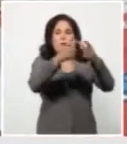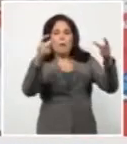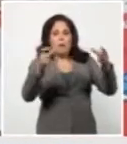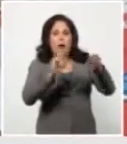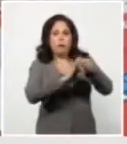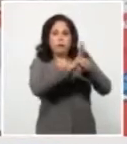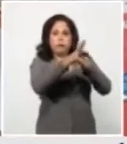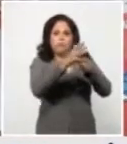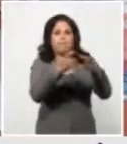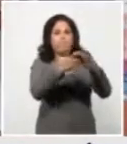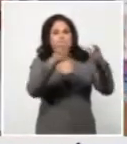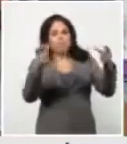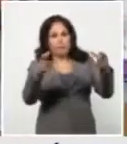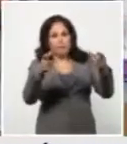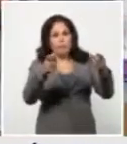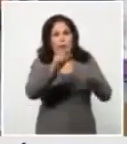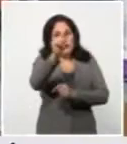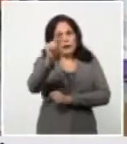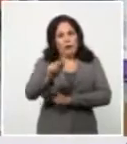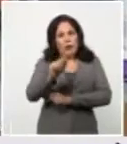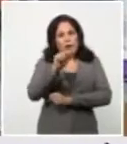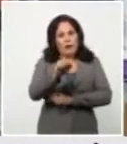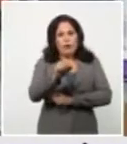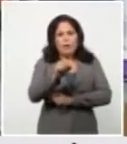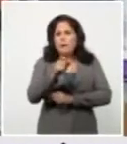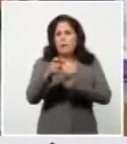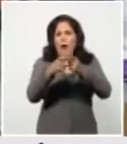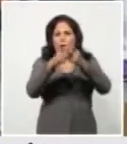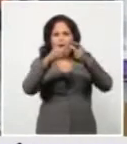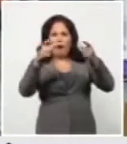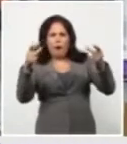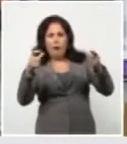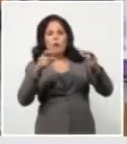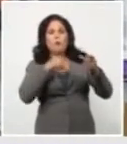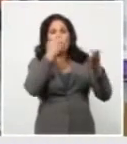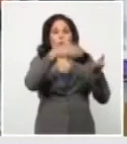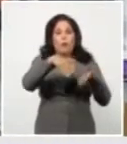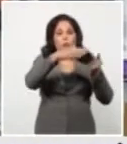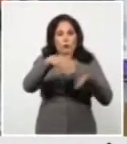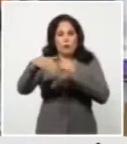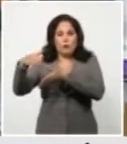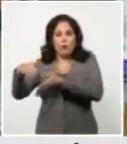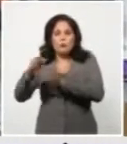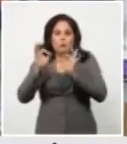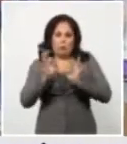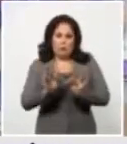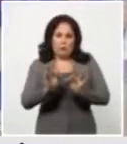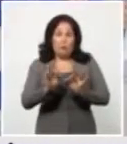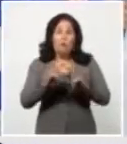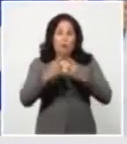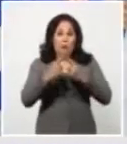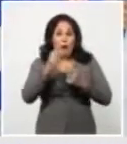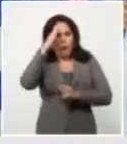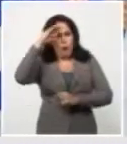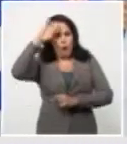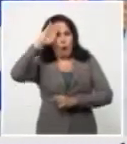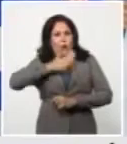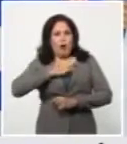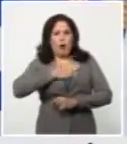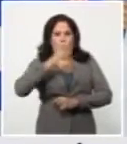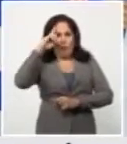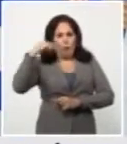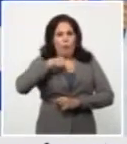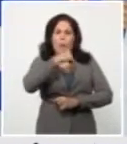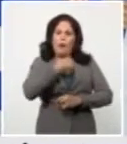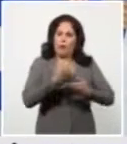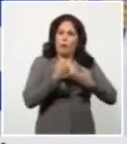worked very hard. This contingent left for the Lombardy region in Italy, which was the region with the highest